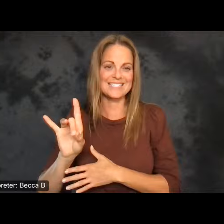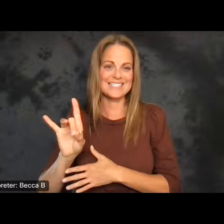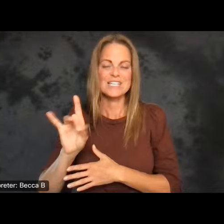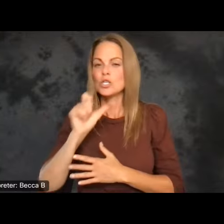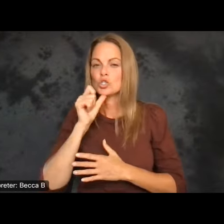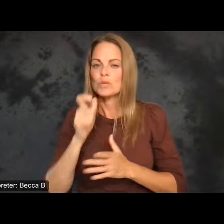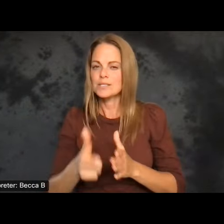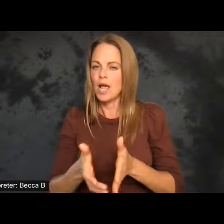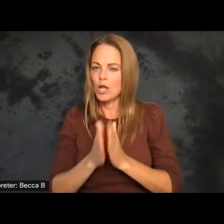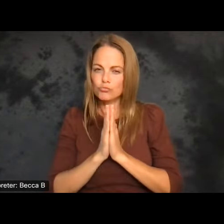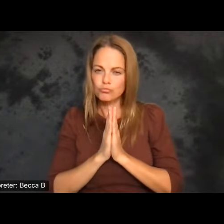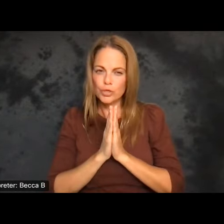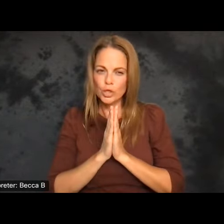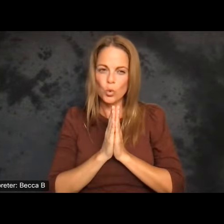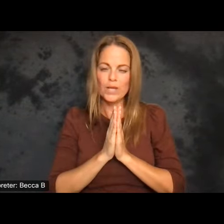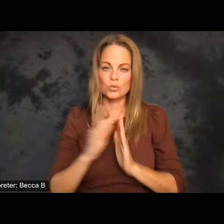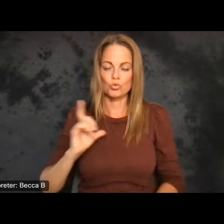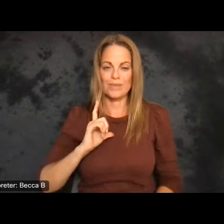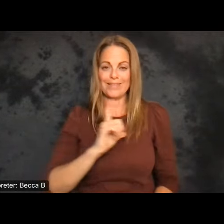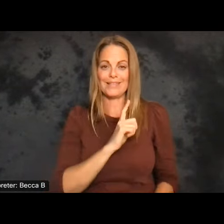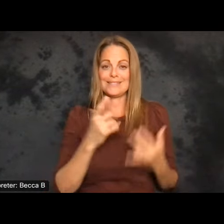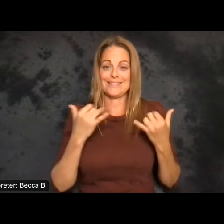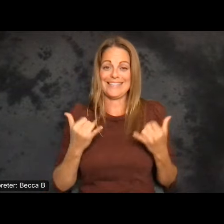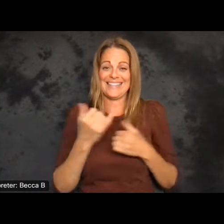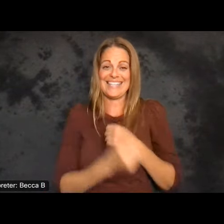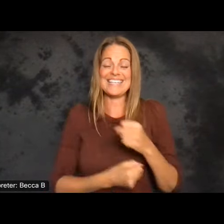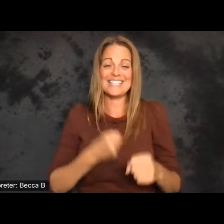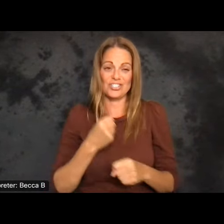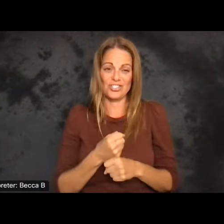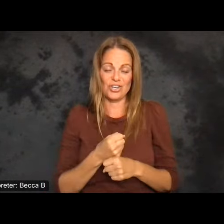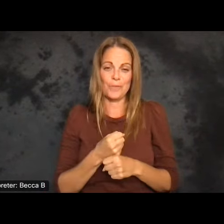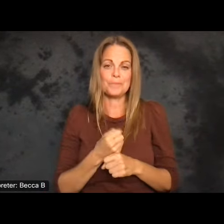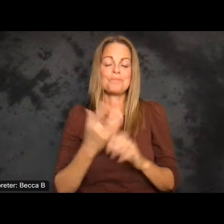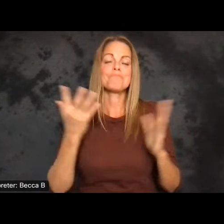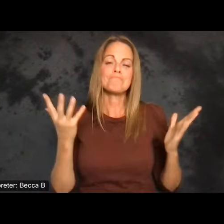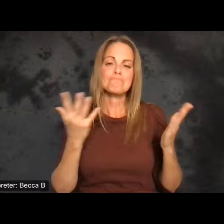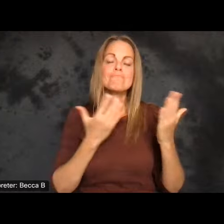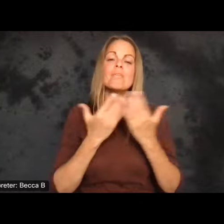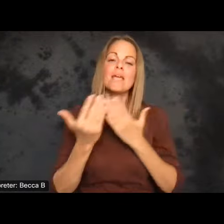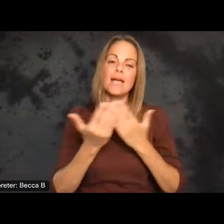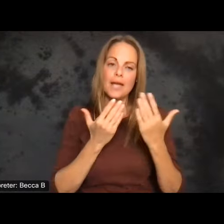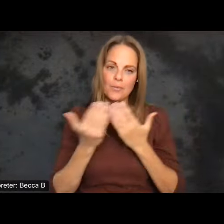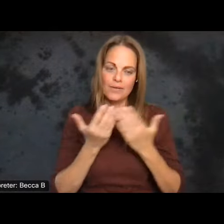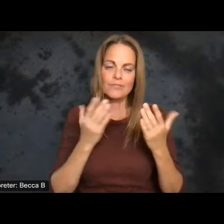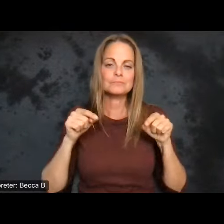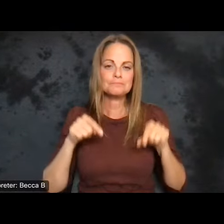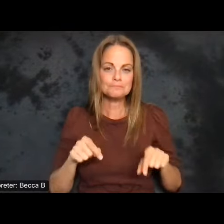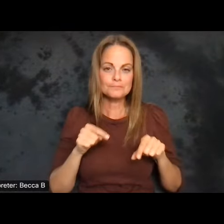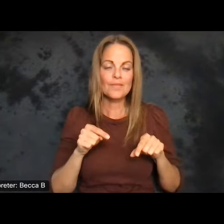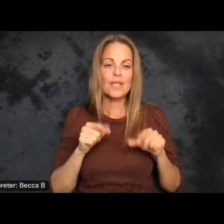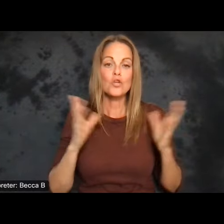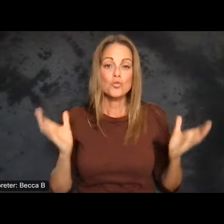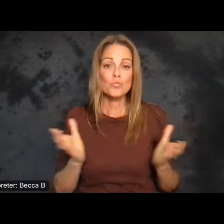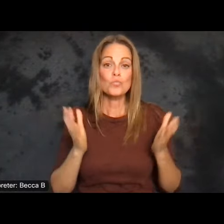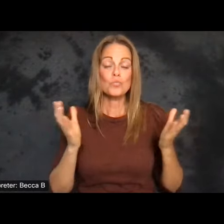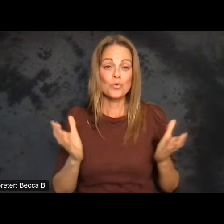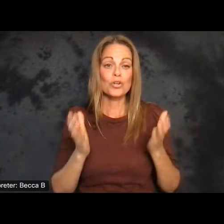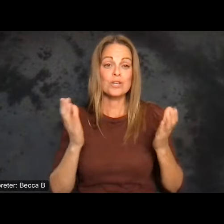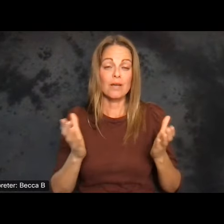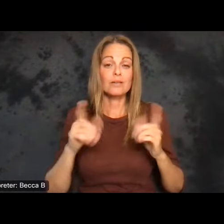that we would be making to the legislature this year. As it stands, although we are having productive conversations with